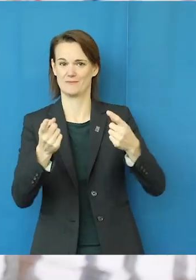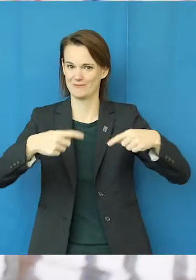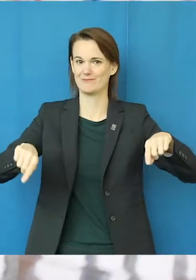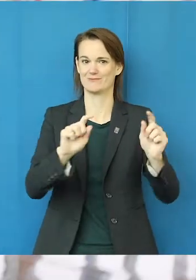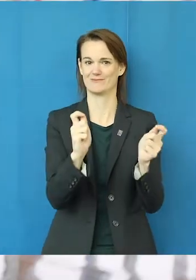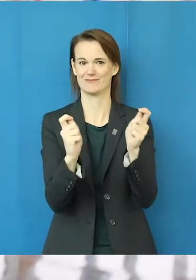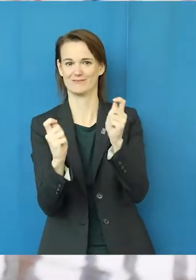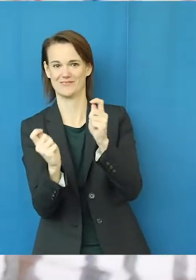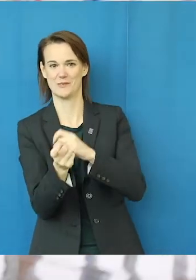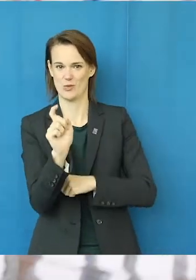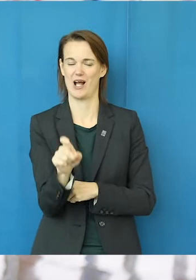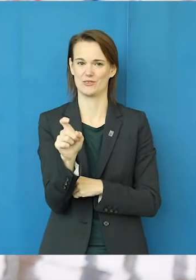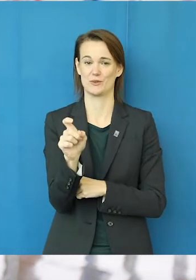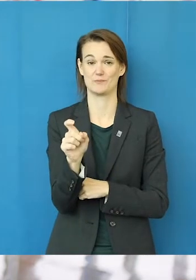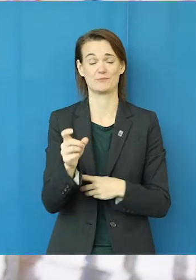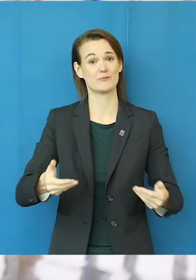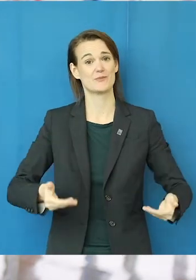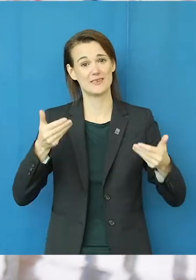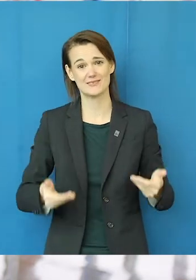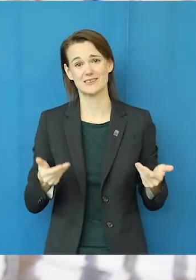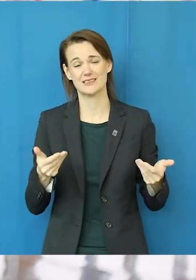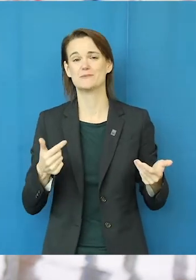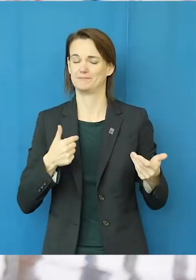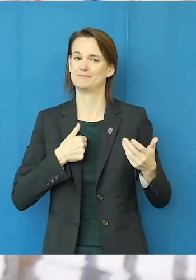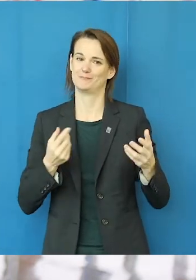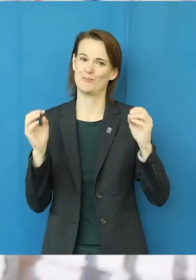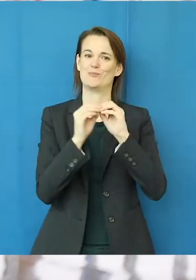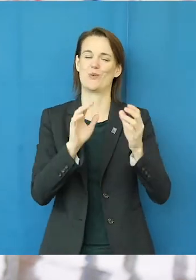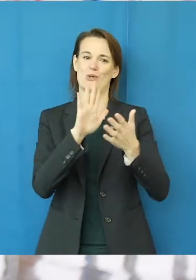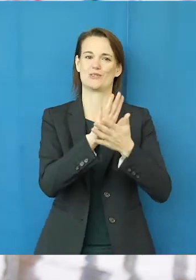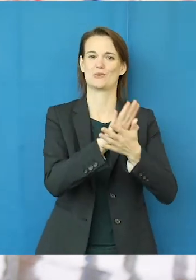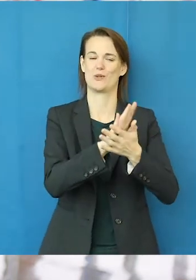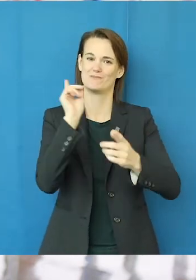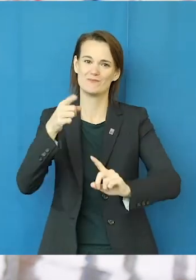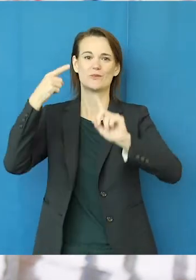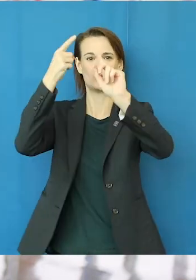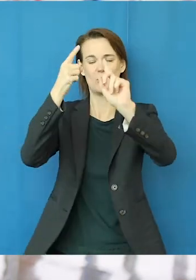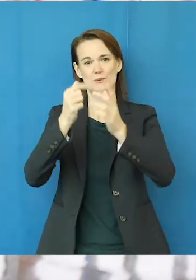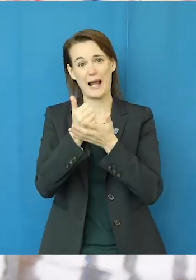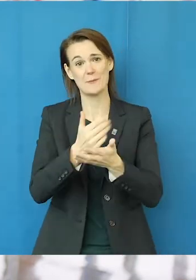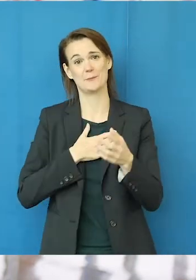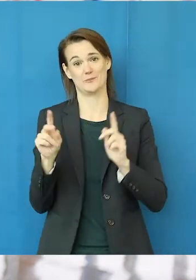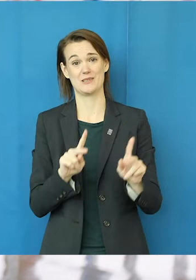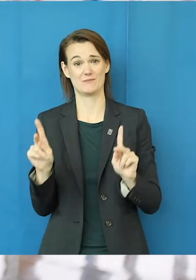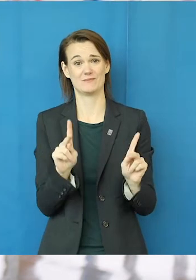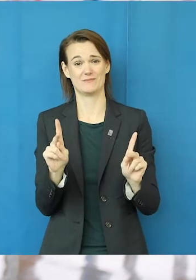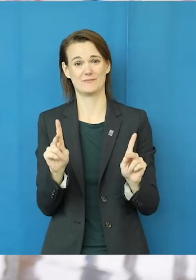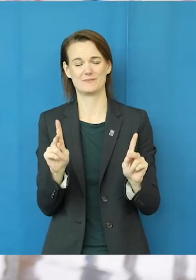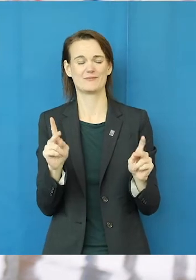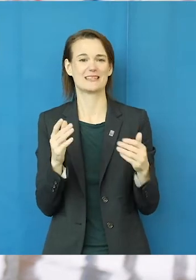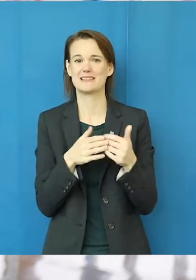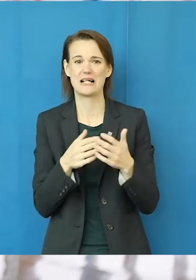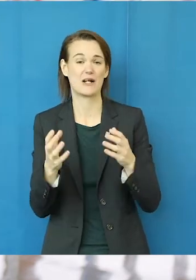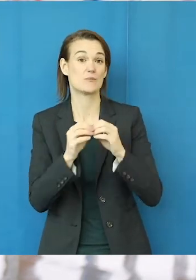it. For me, I will continue on with my education to become the best helper that I can be. But no matter what you choose